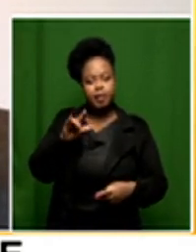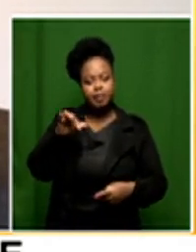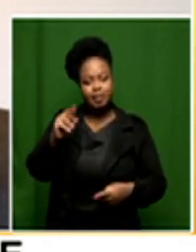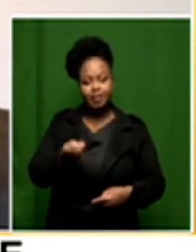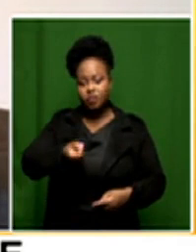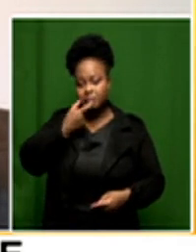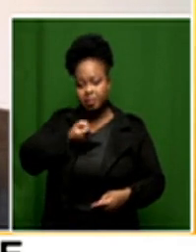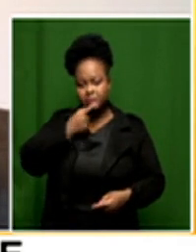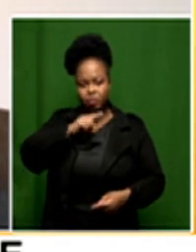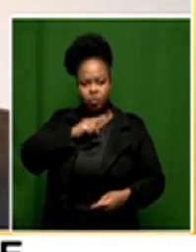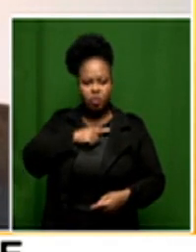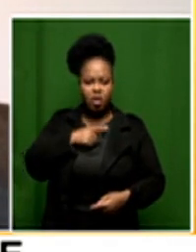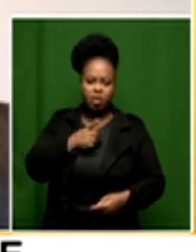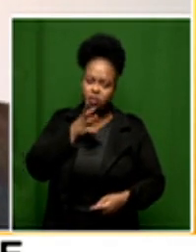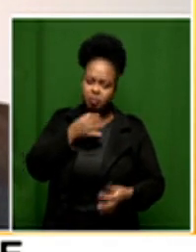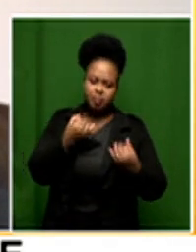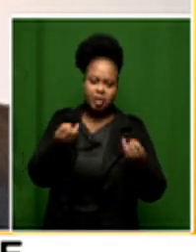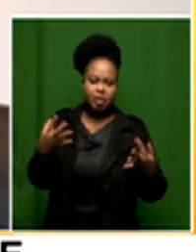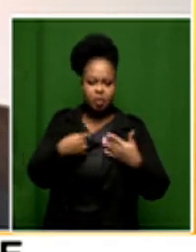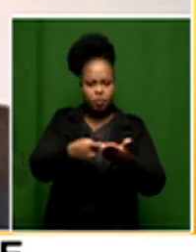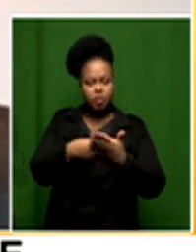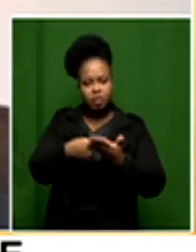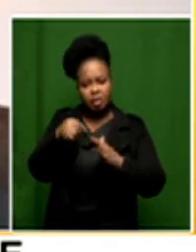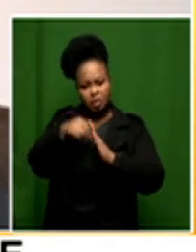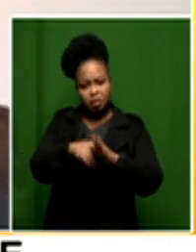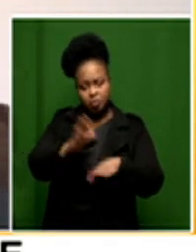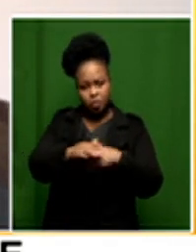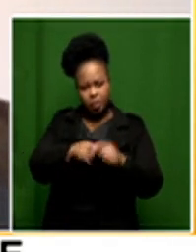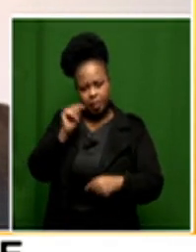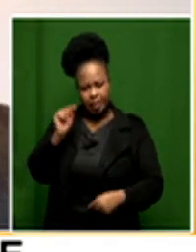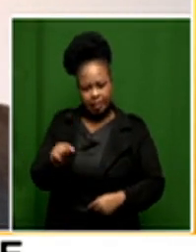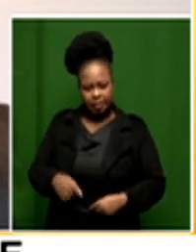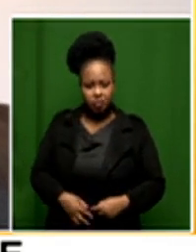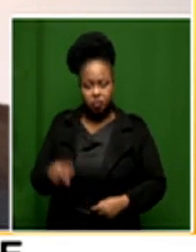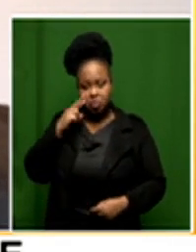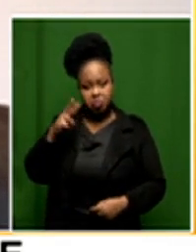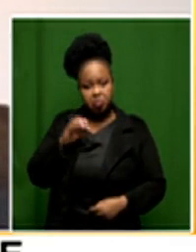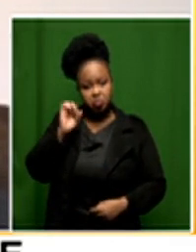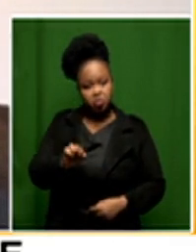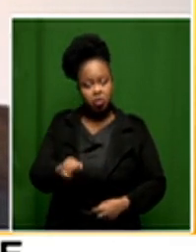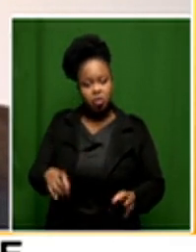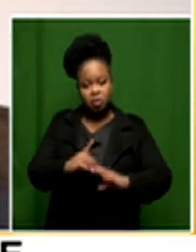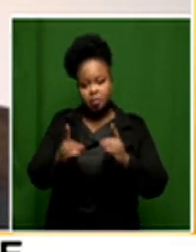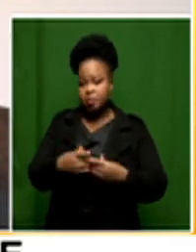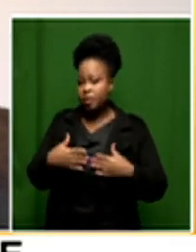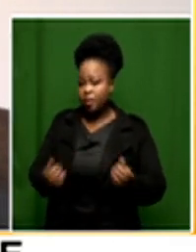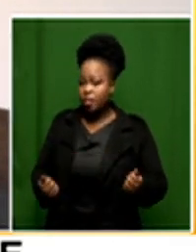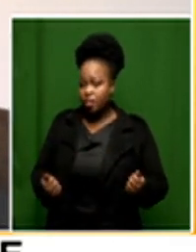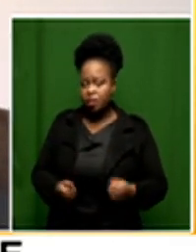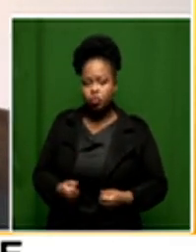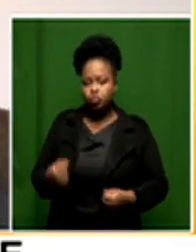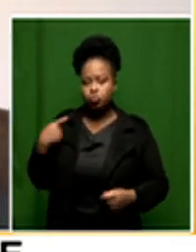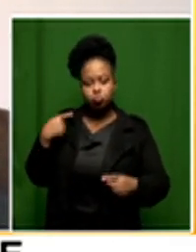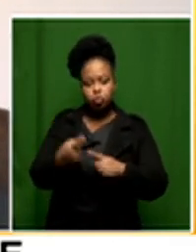there's been quite a huge discussion and a debate around that. From your perspective as the Health Department, where